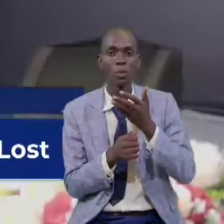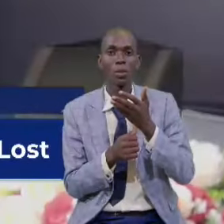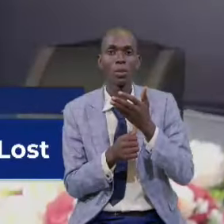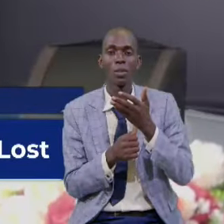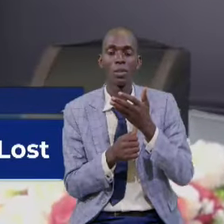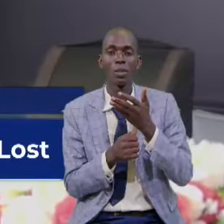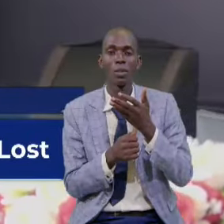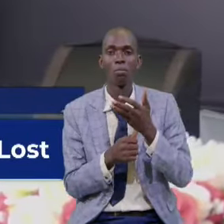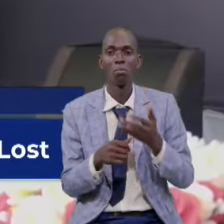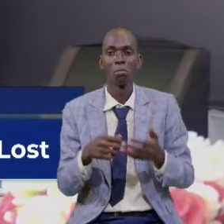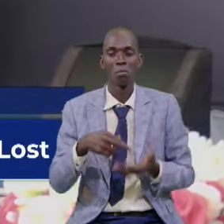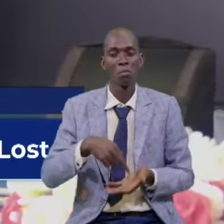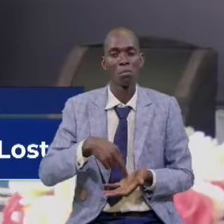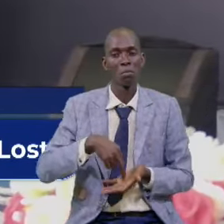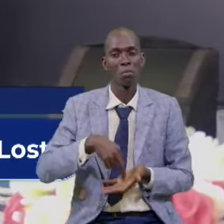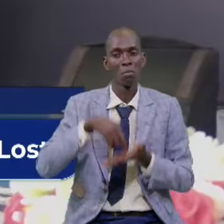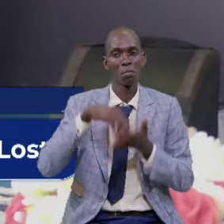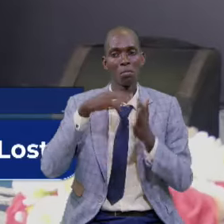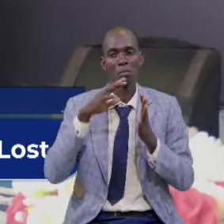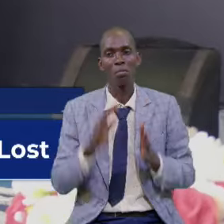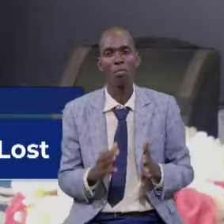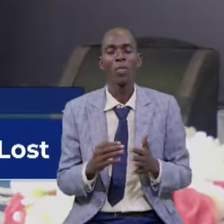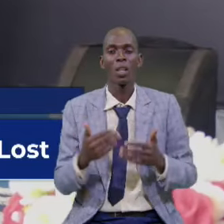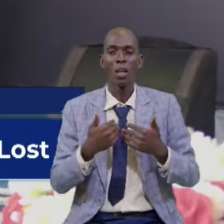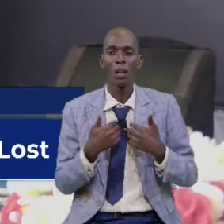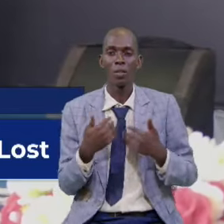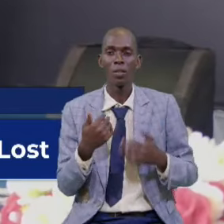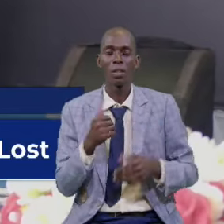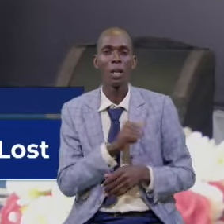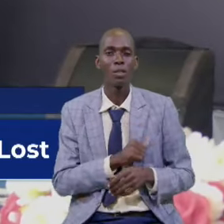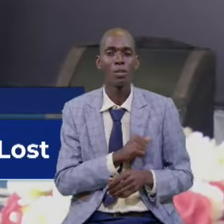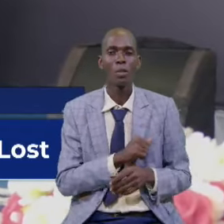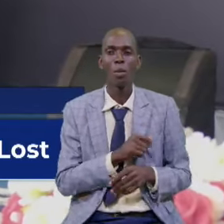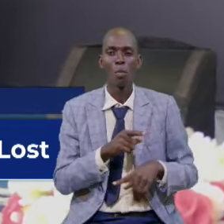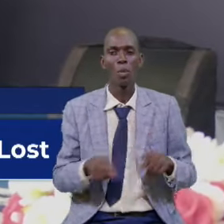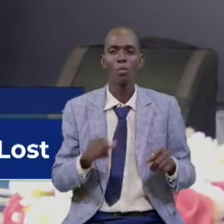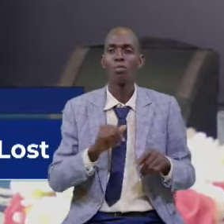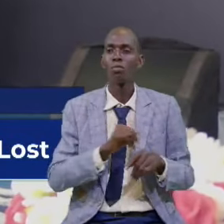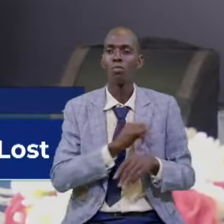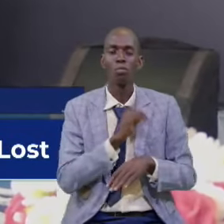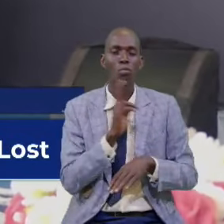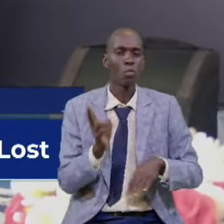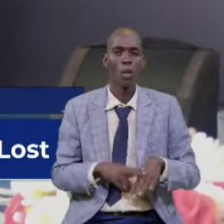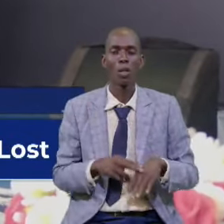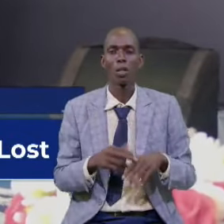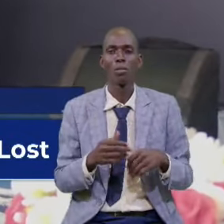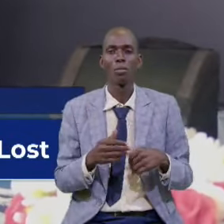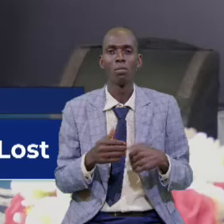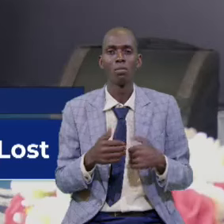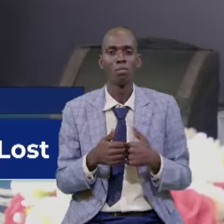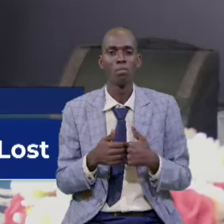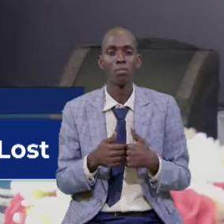ambassador, having aptitude, but unusually lax. Look at Saul,